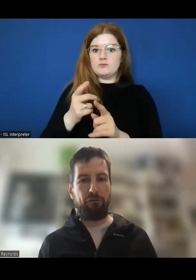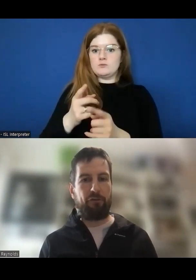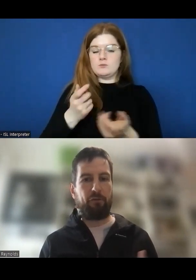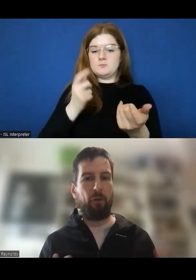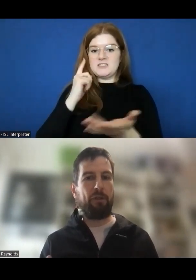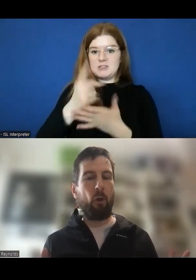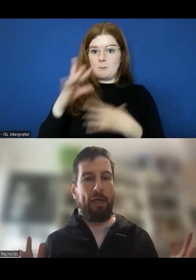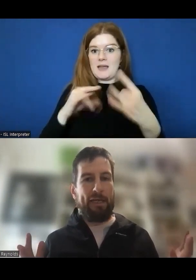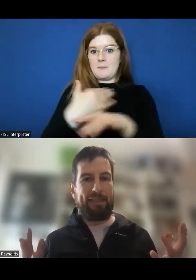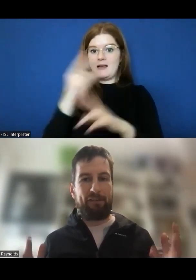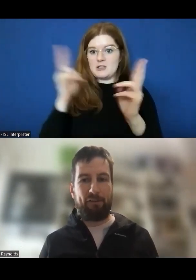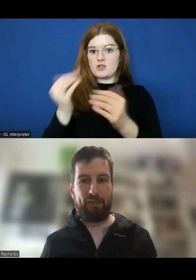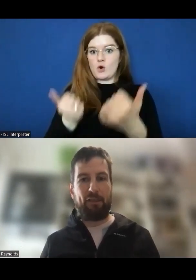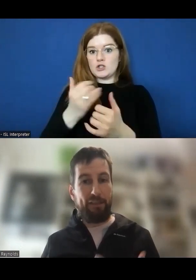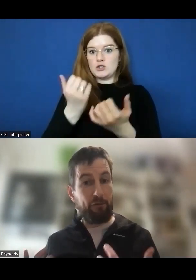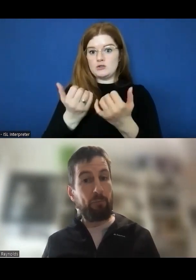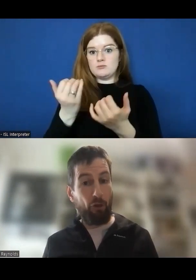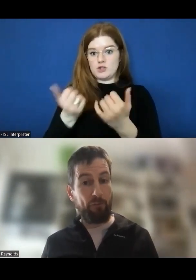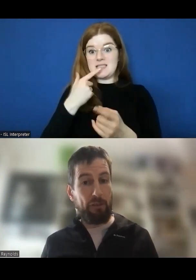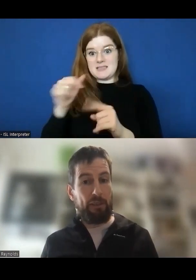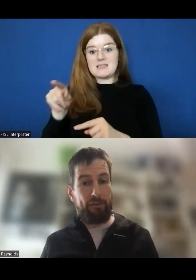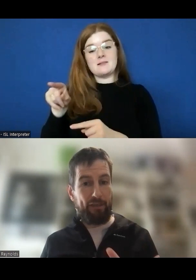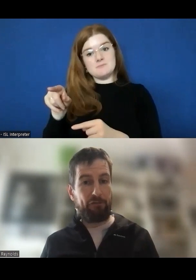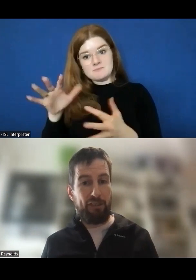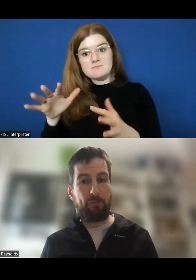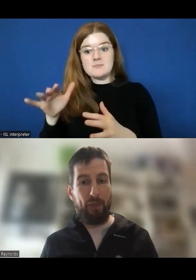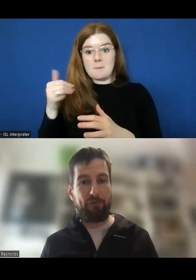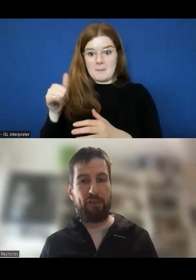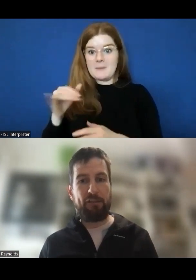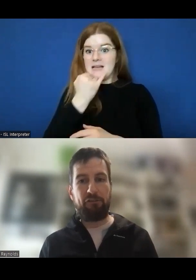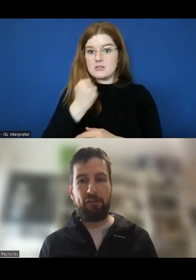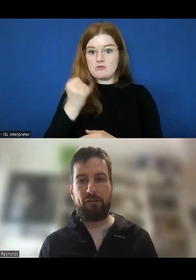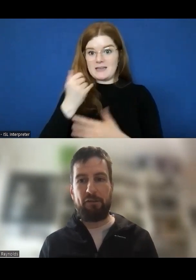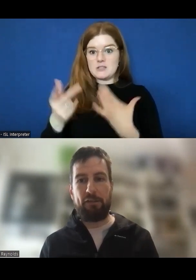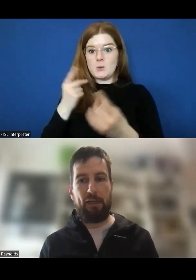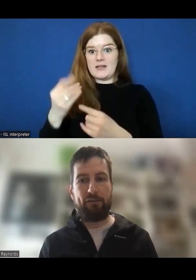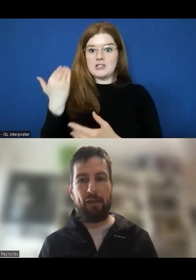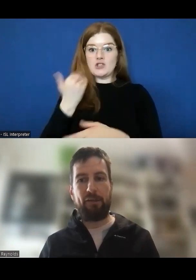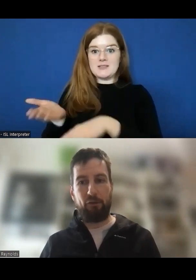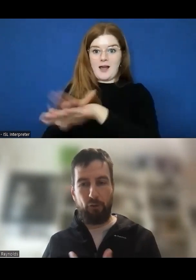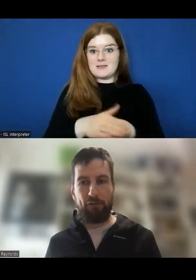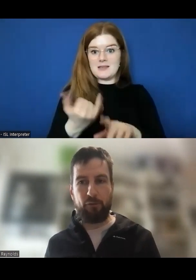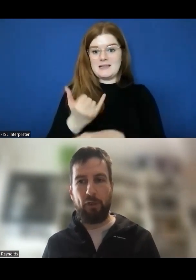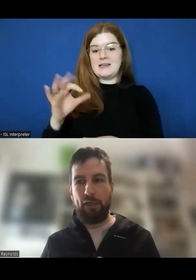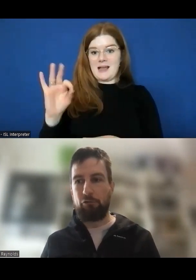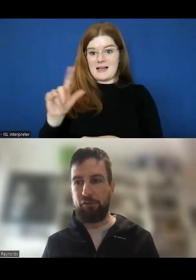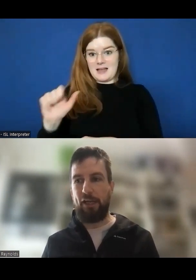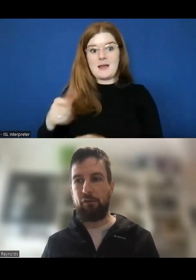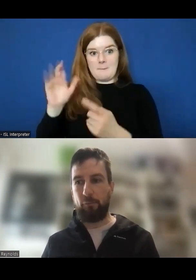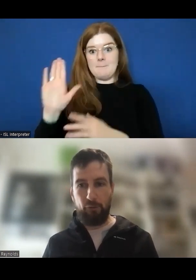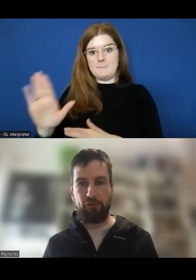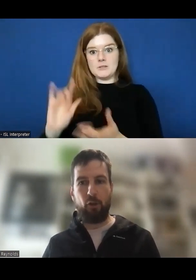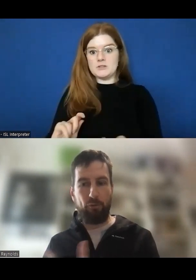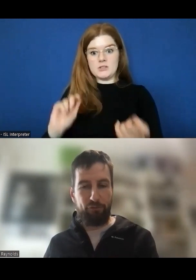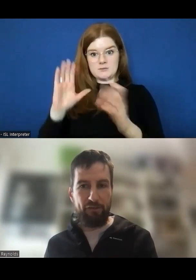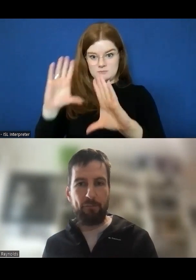Court of Justice, as you probably know, that has said that it is plausible that Israel is perpetrating a genocide in Gaza and therefore has to refrain